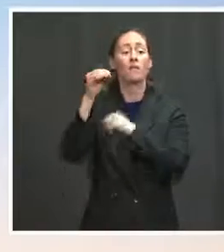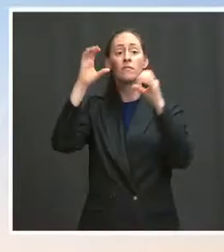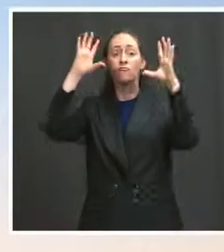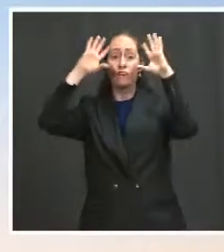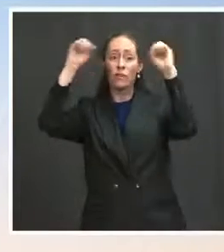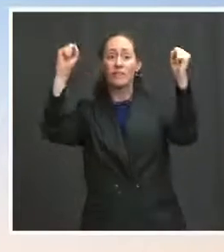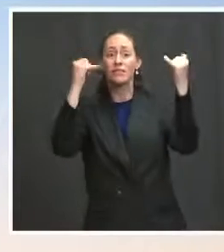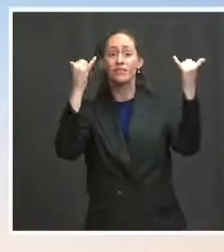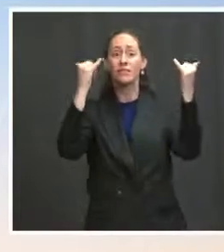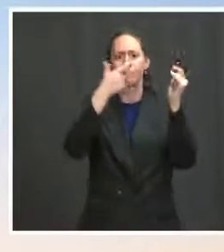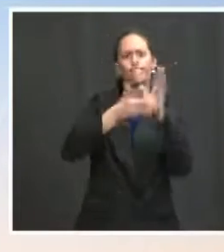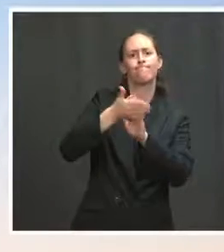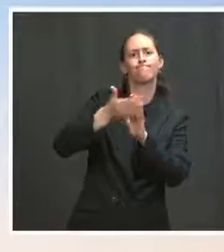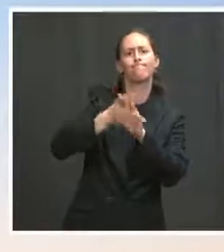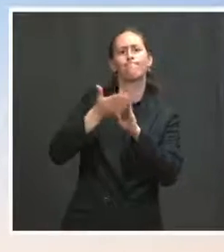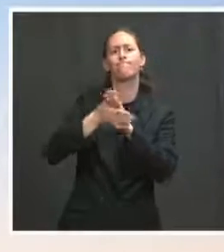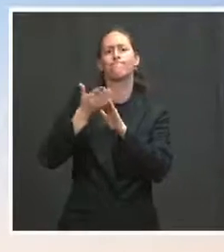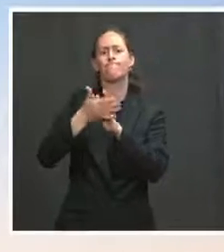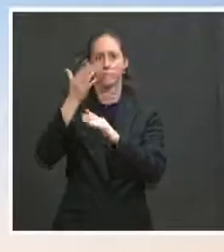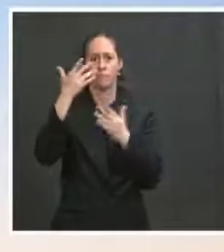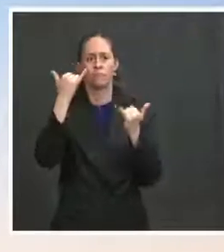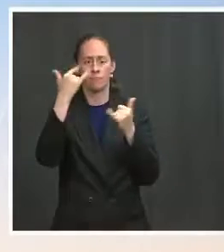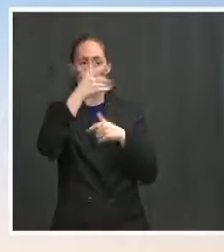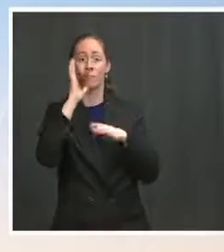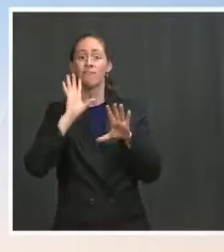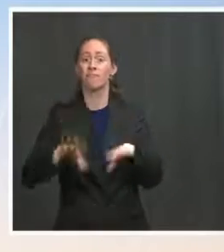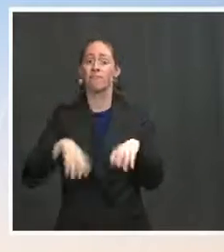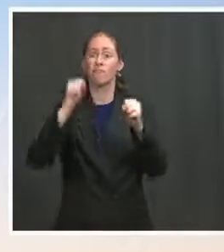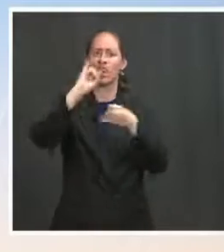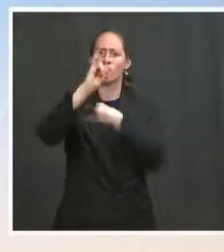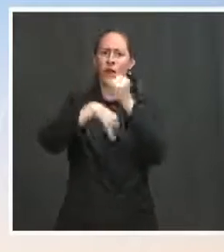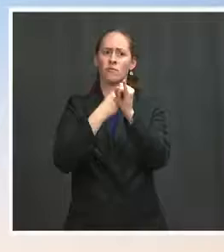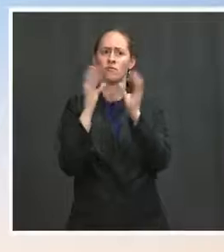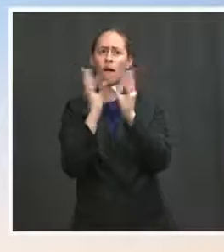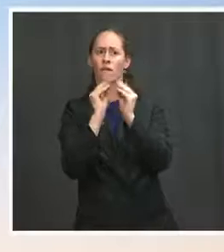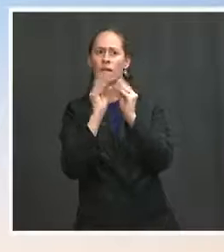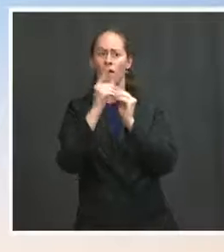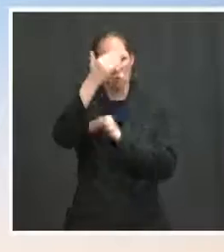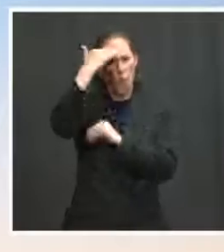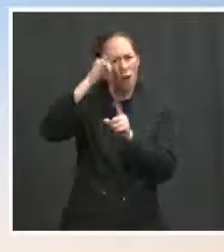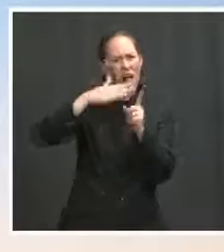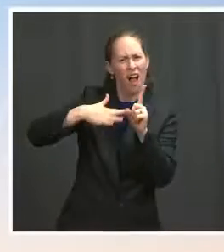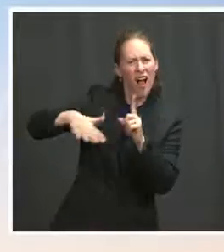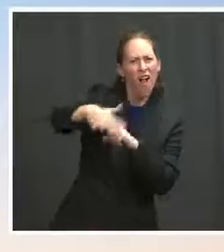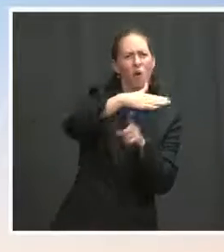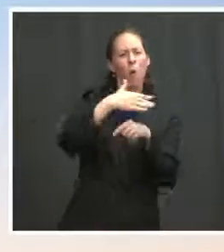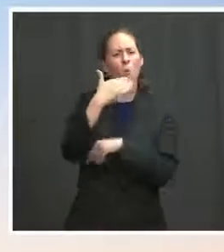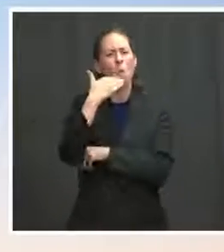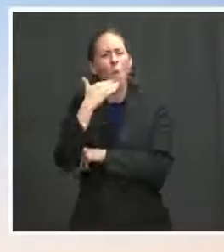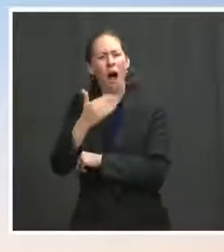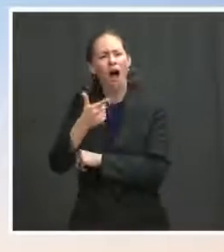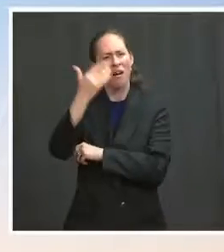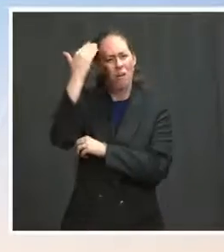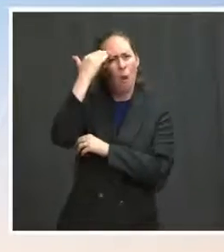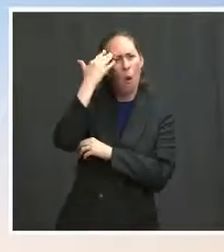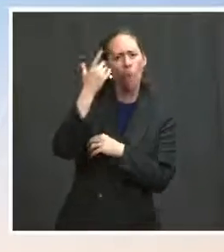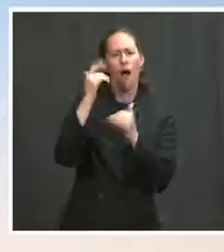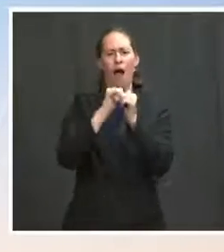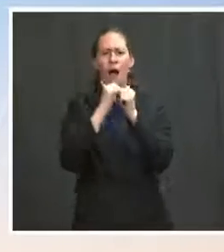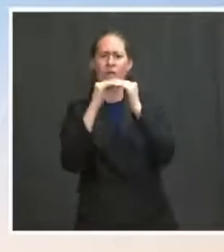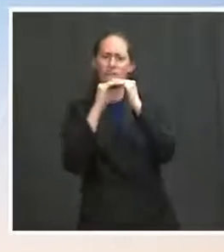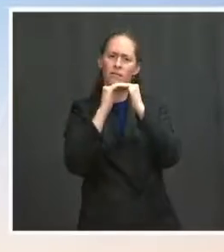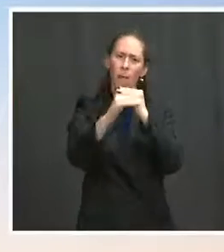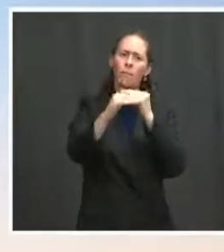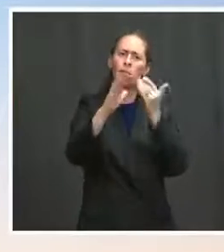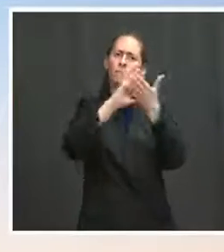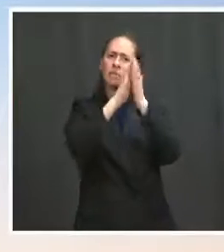Conference on the Great Lake region. So he knows the area. He have done a lot of work to bring peace and security in this region. That's